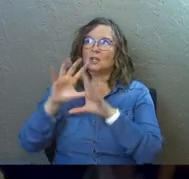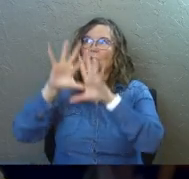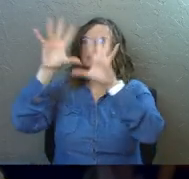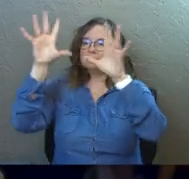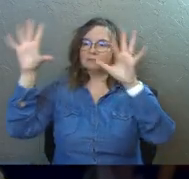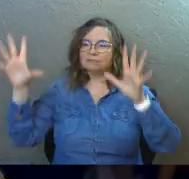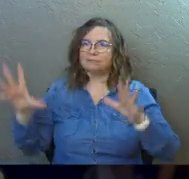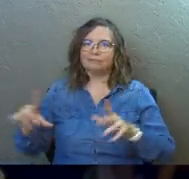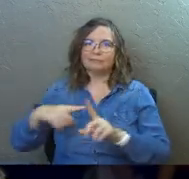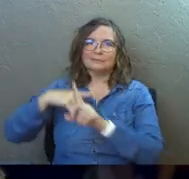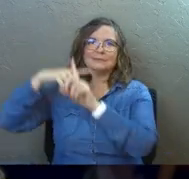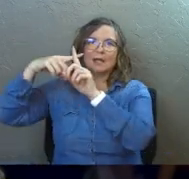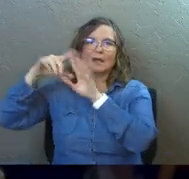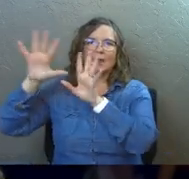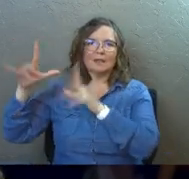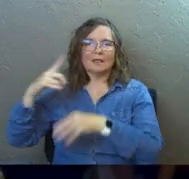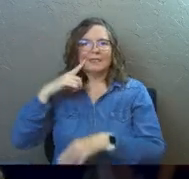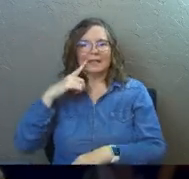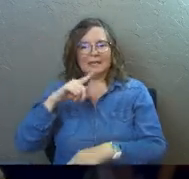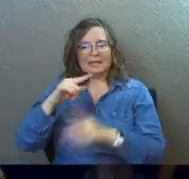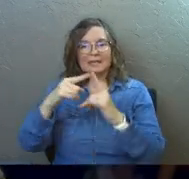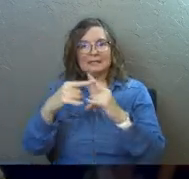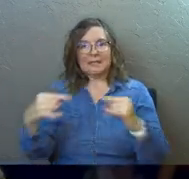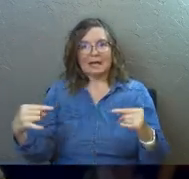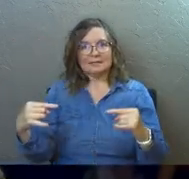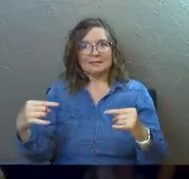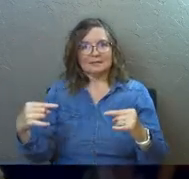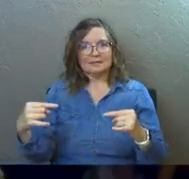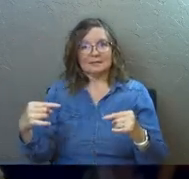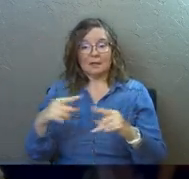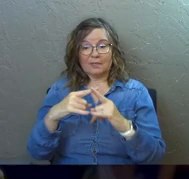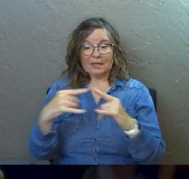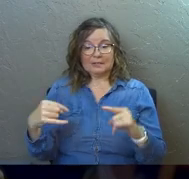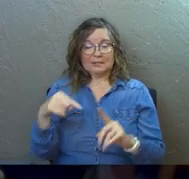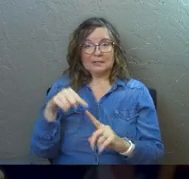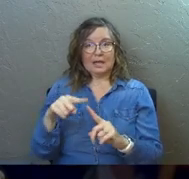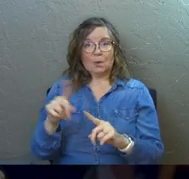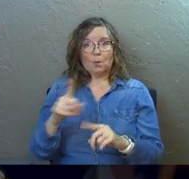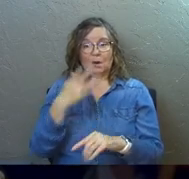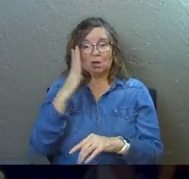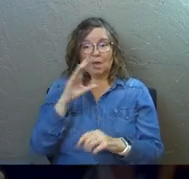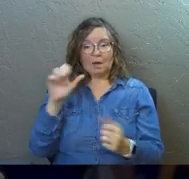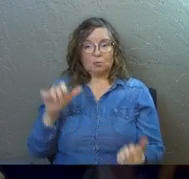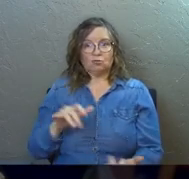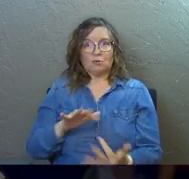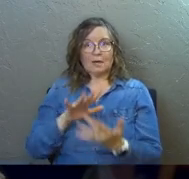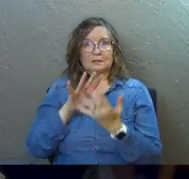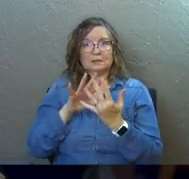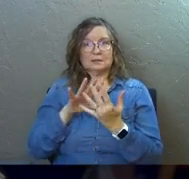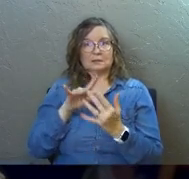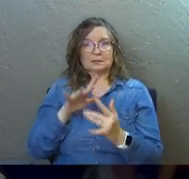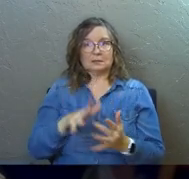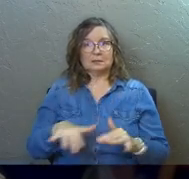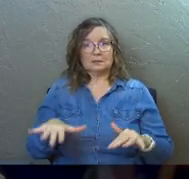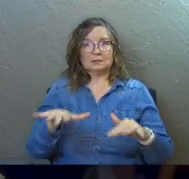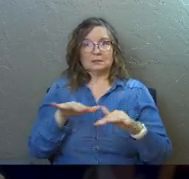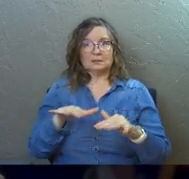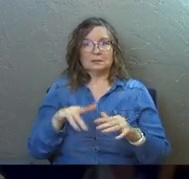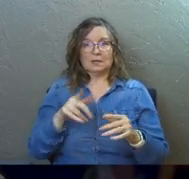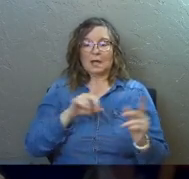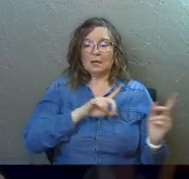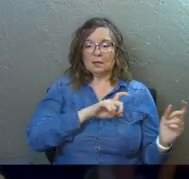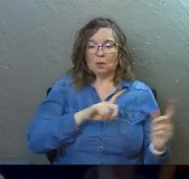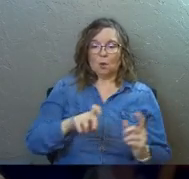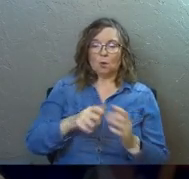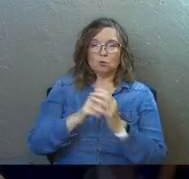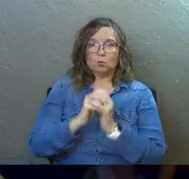think temple, think the tent. Like the tent is where God's presence would be. It's where he would go to worship.